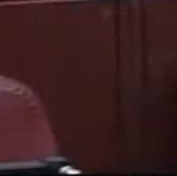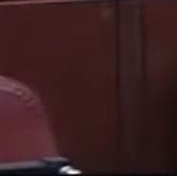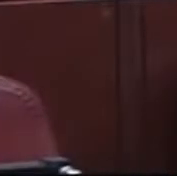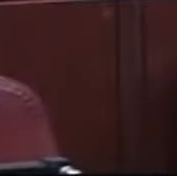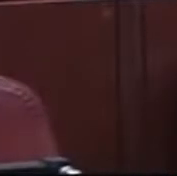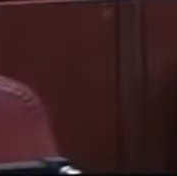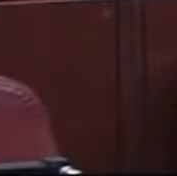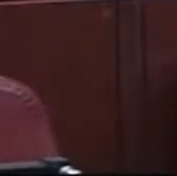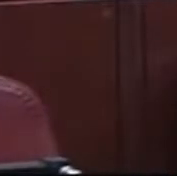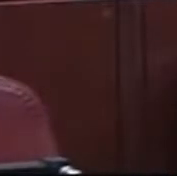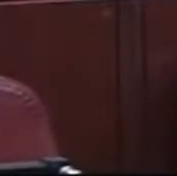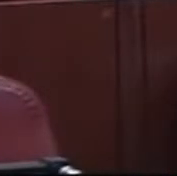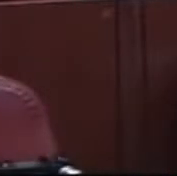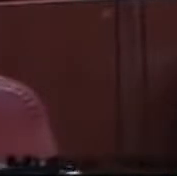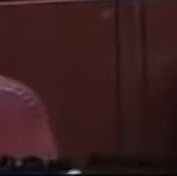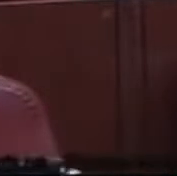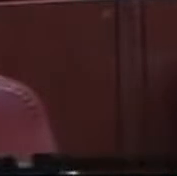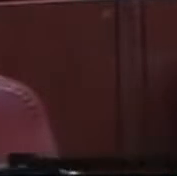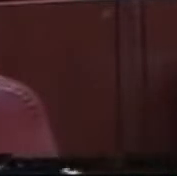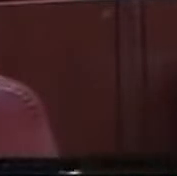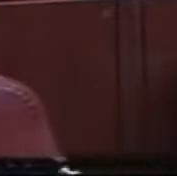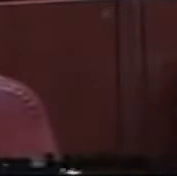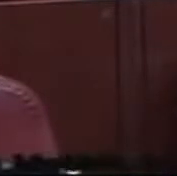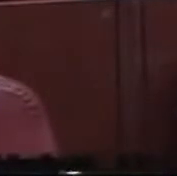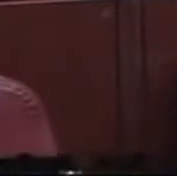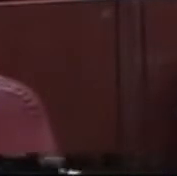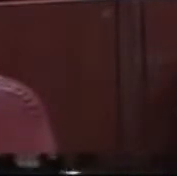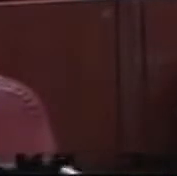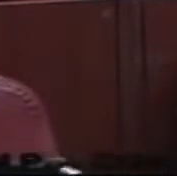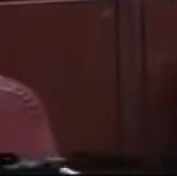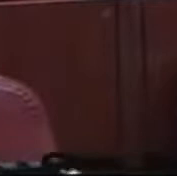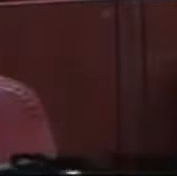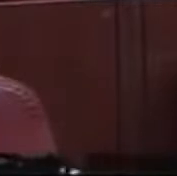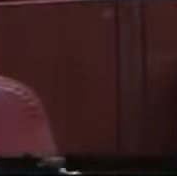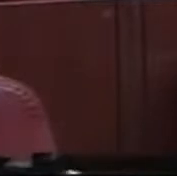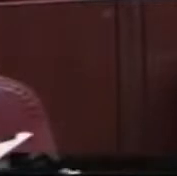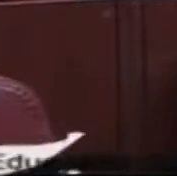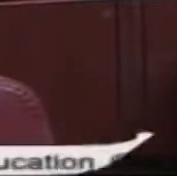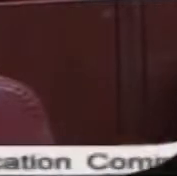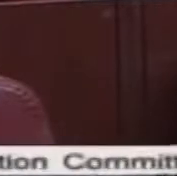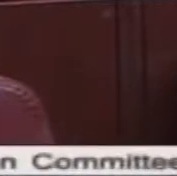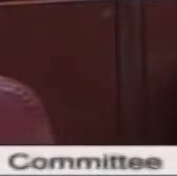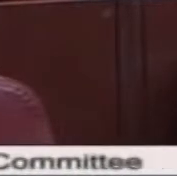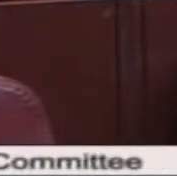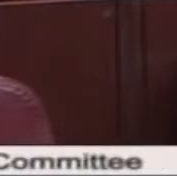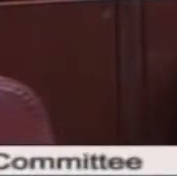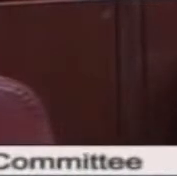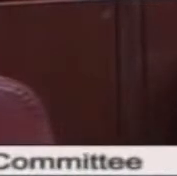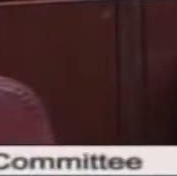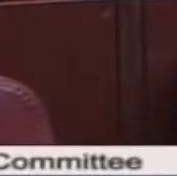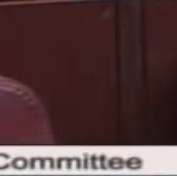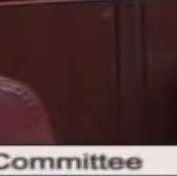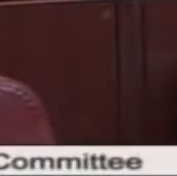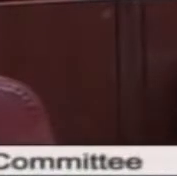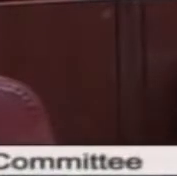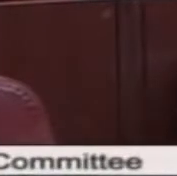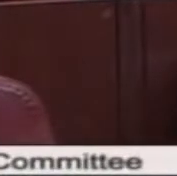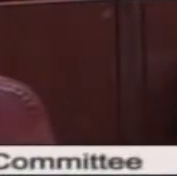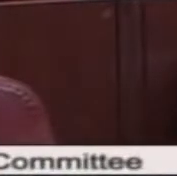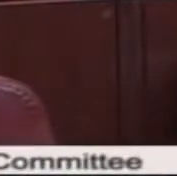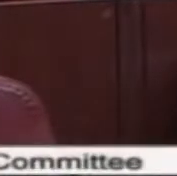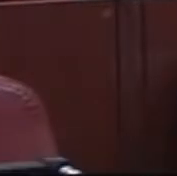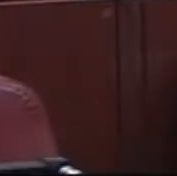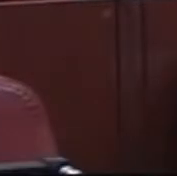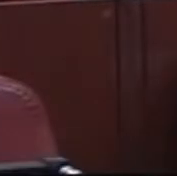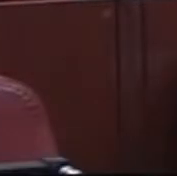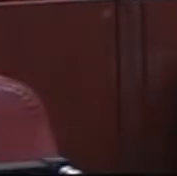met Madam Nancy this morning, and she said she'll look into it urgently. So we are also expecting a response as soon as possible. In